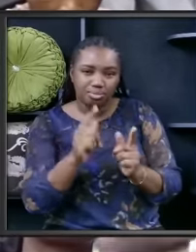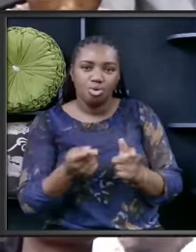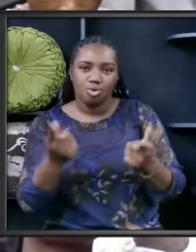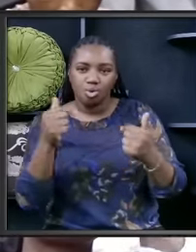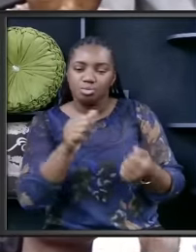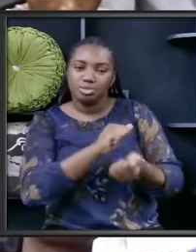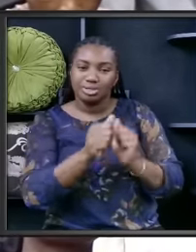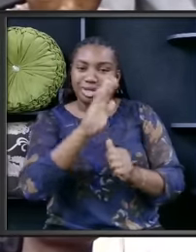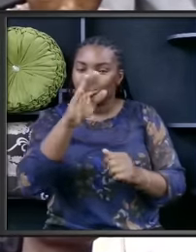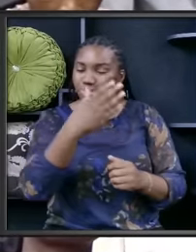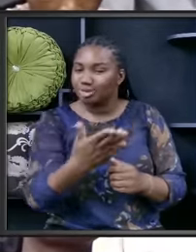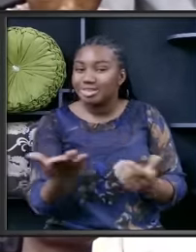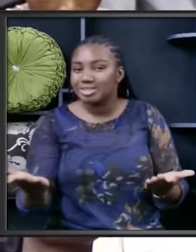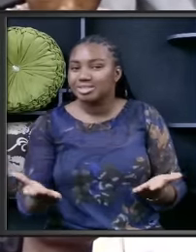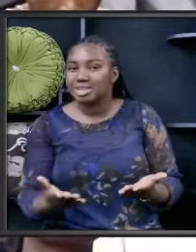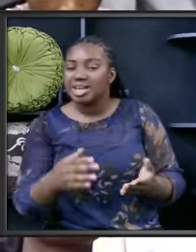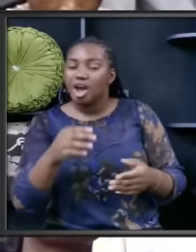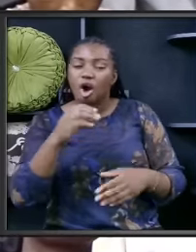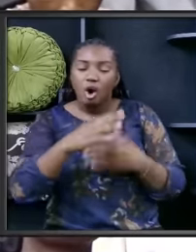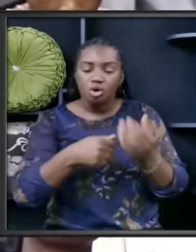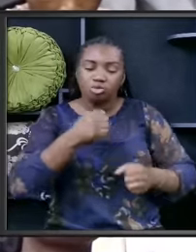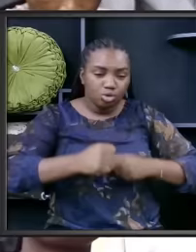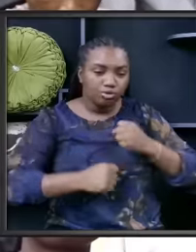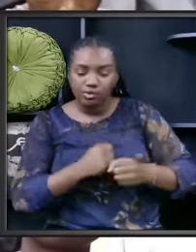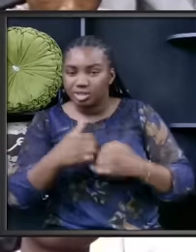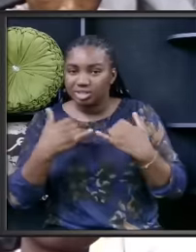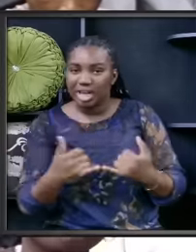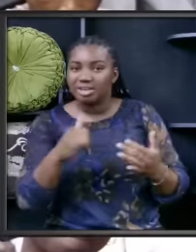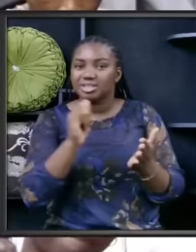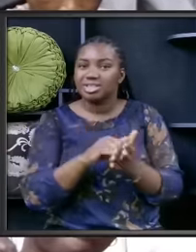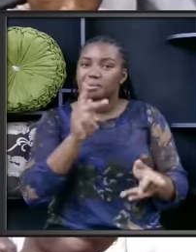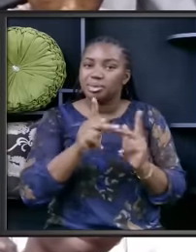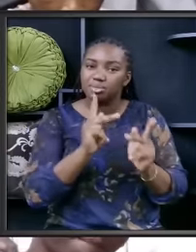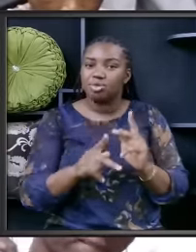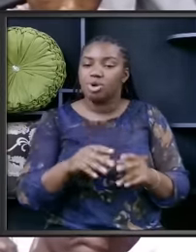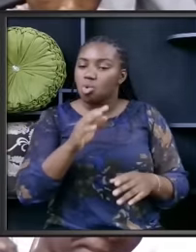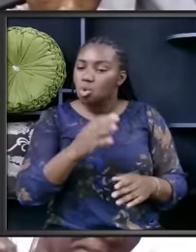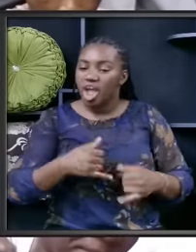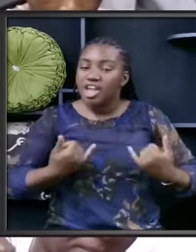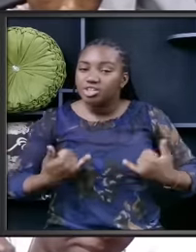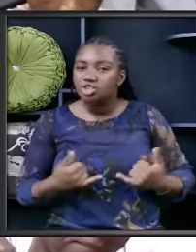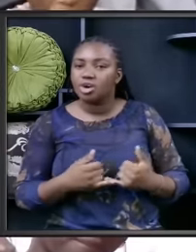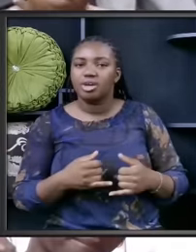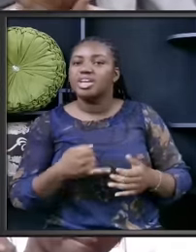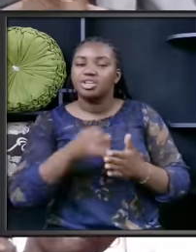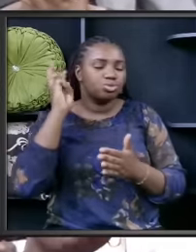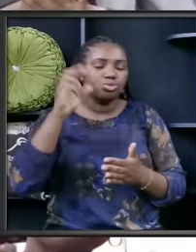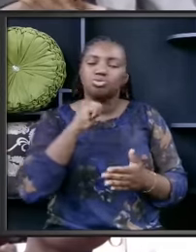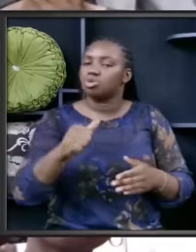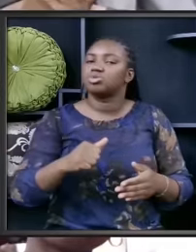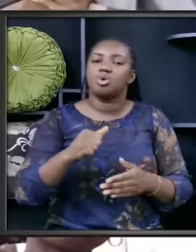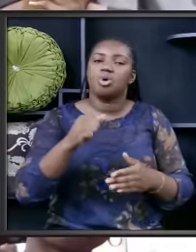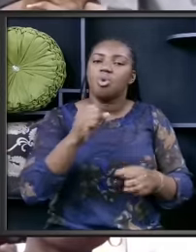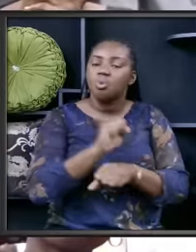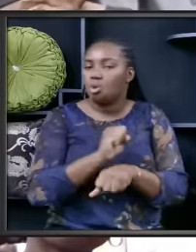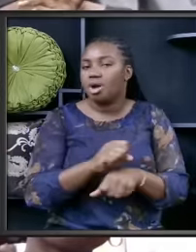suffer now, where be saying that your children go enjoy them. You won't make people, make them come eat your sweat. Say, you no go walk. Say, as long as she's in